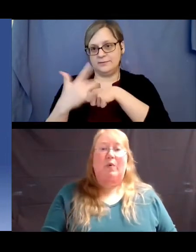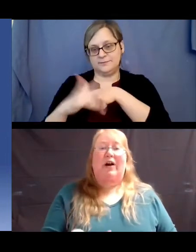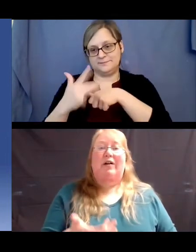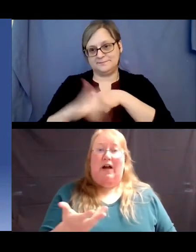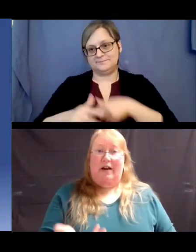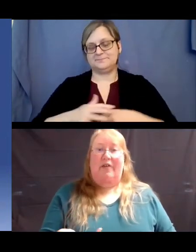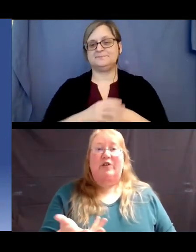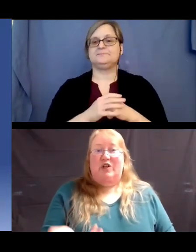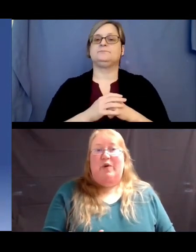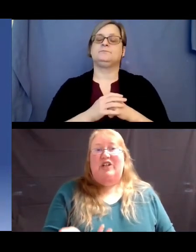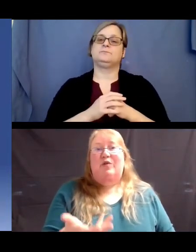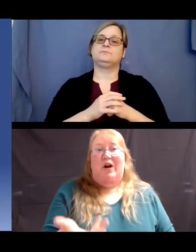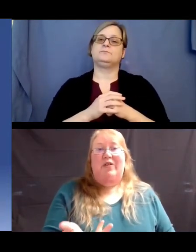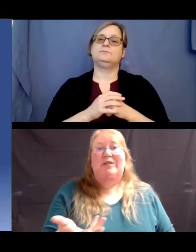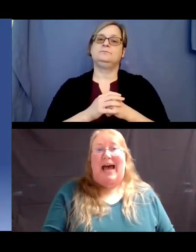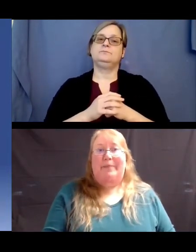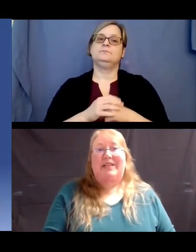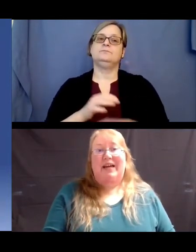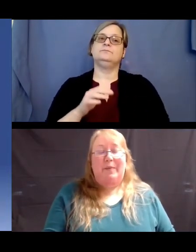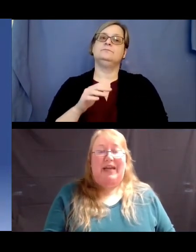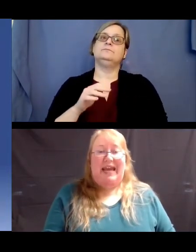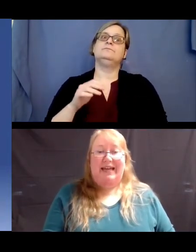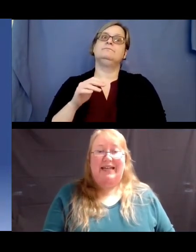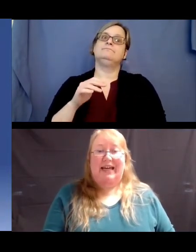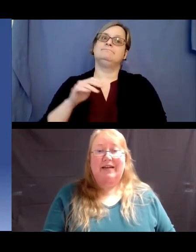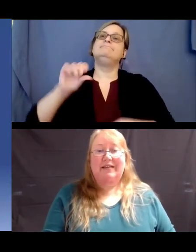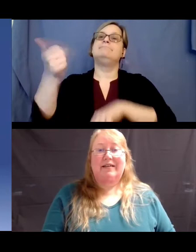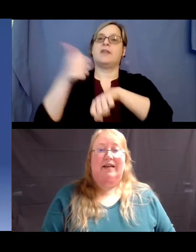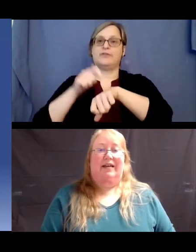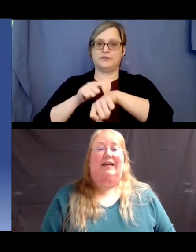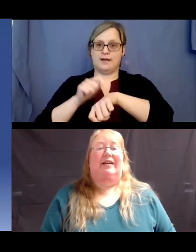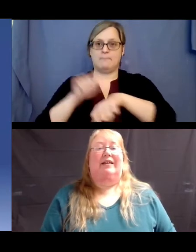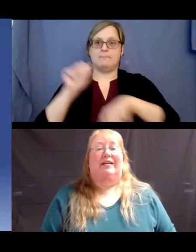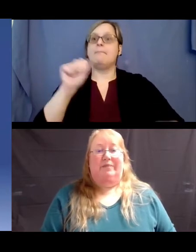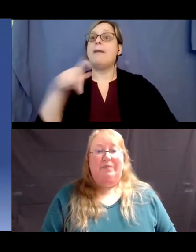This is where another situation where those apps can come in handy.